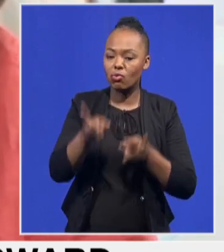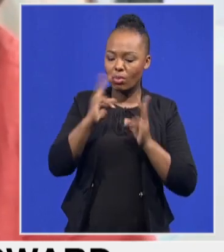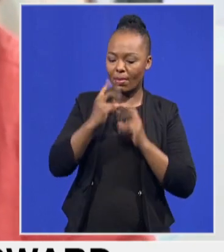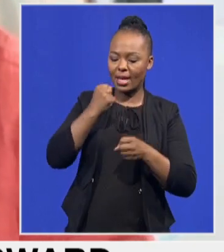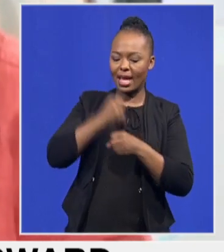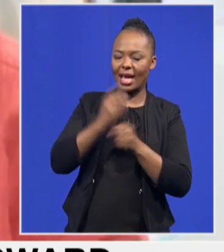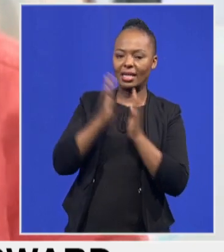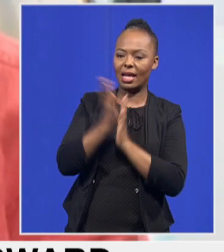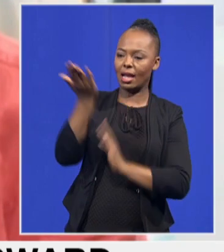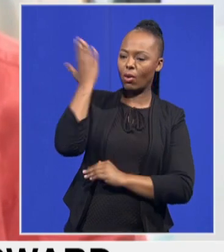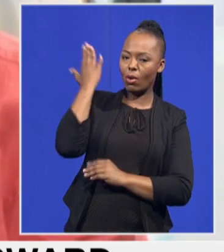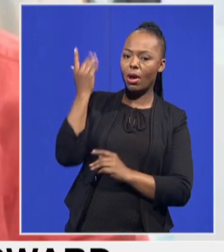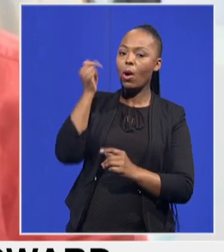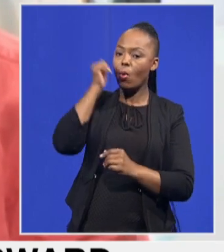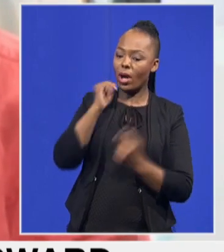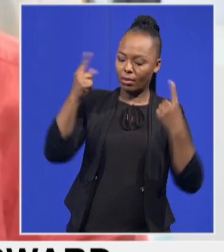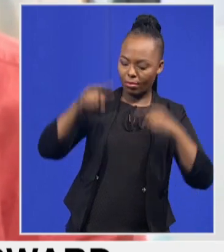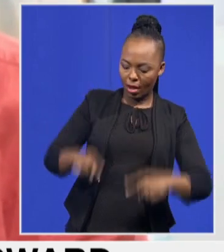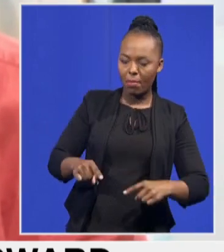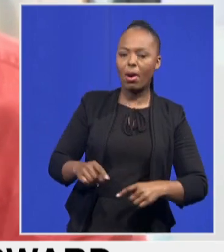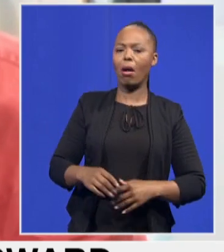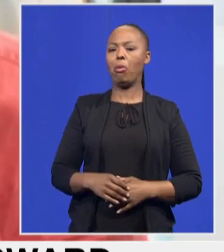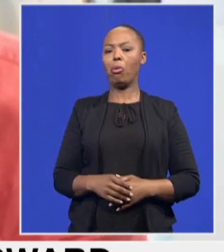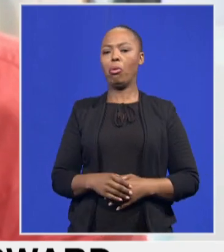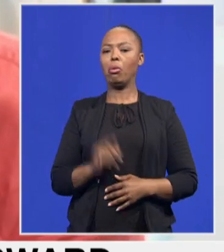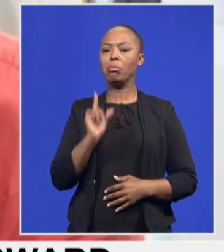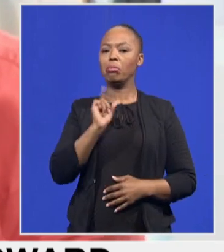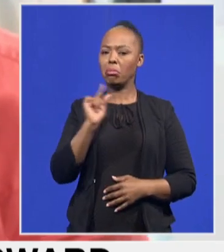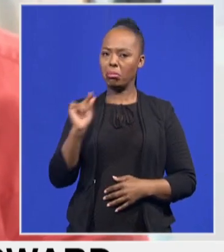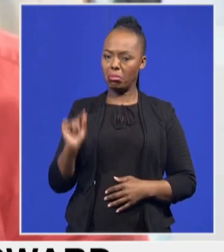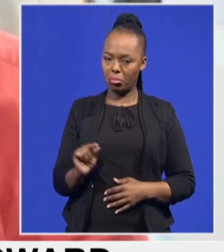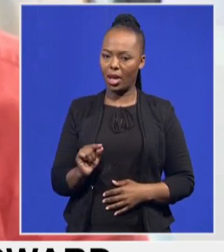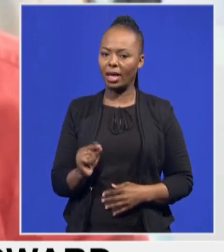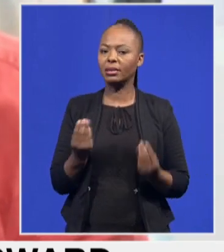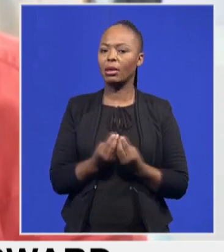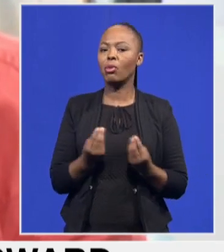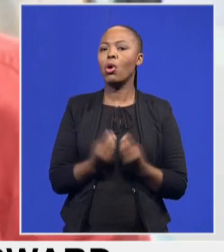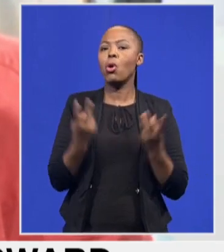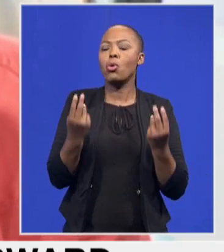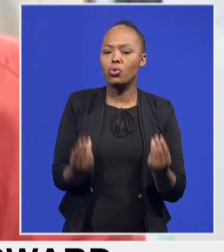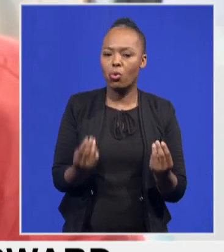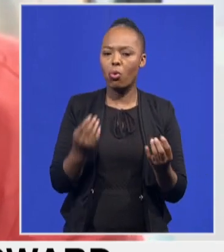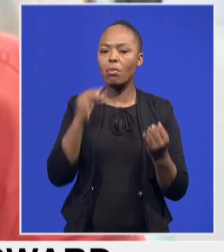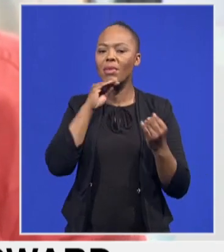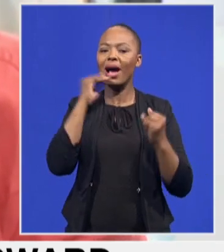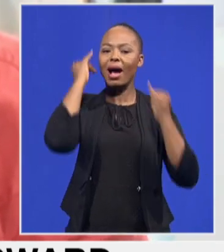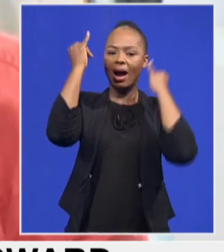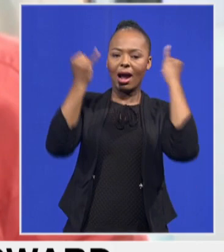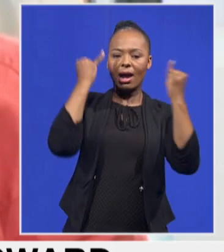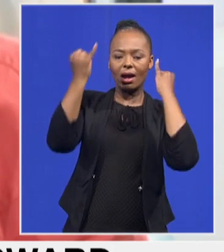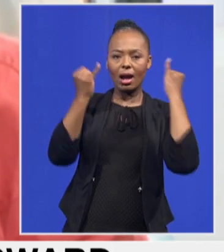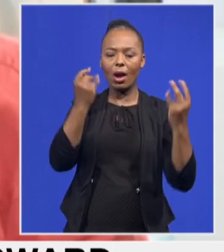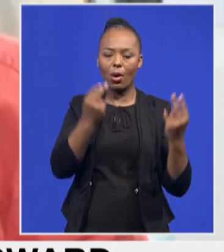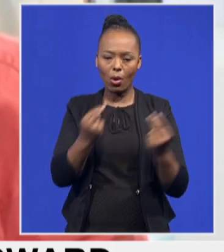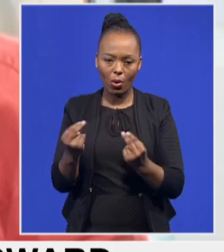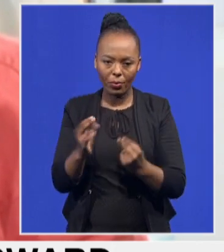today. So there's always something very attractive to come back, and it's our job